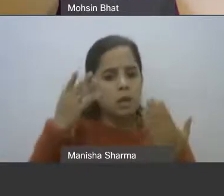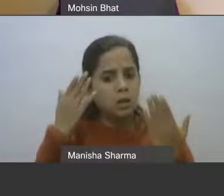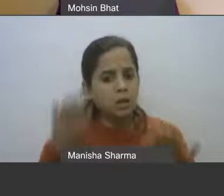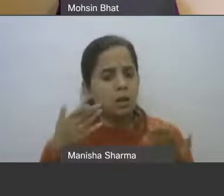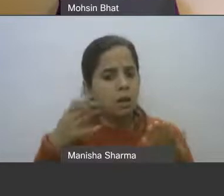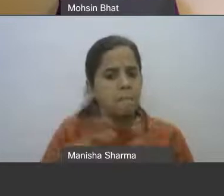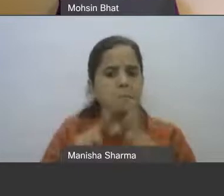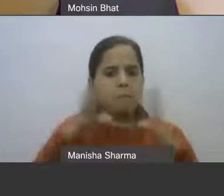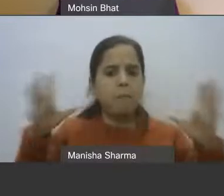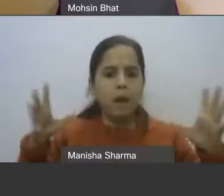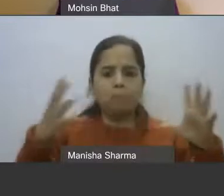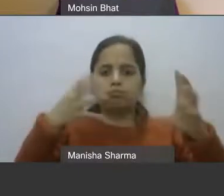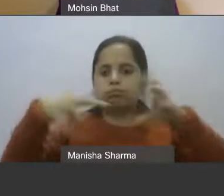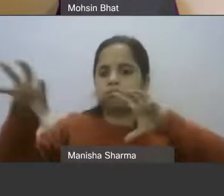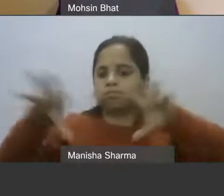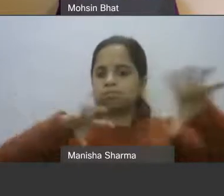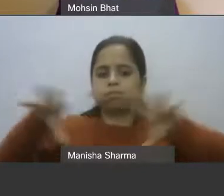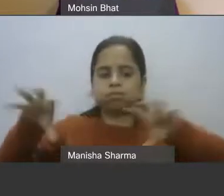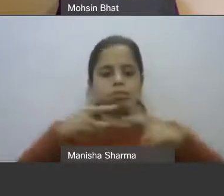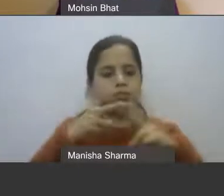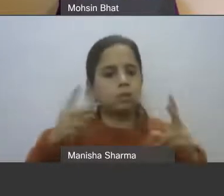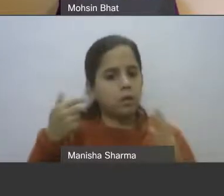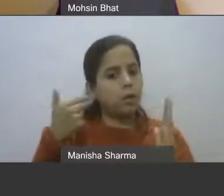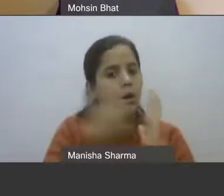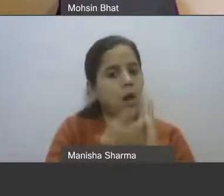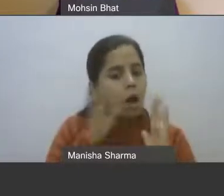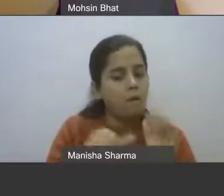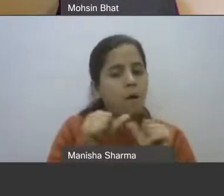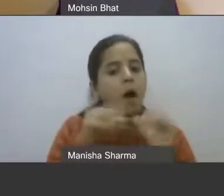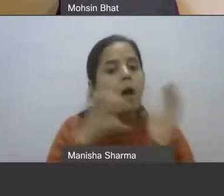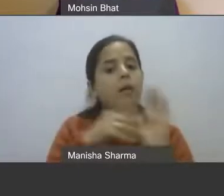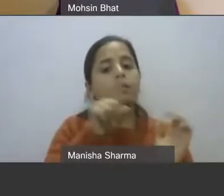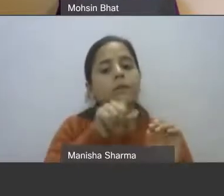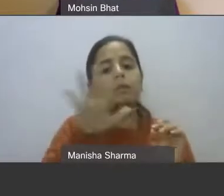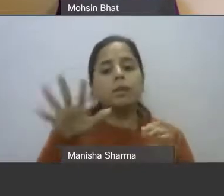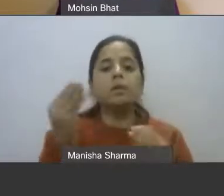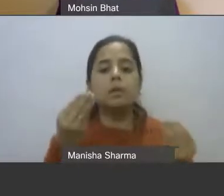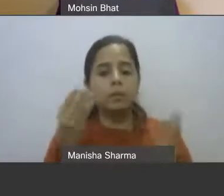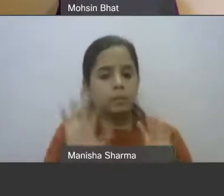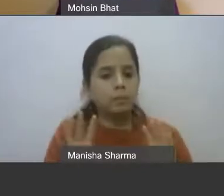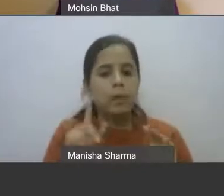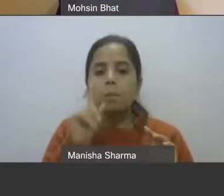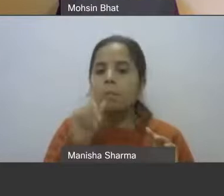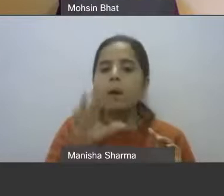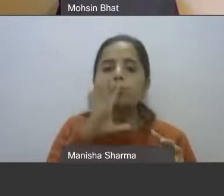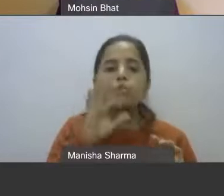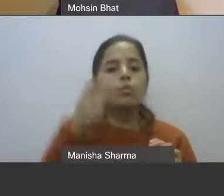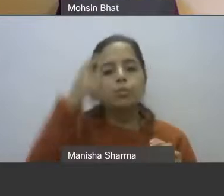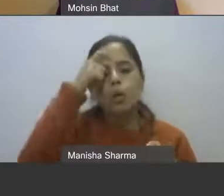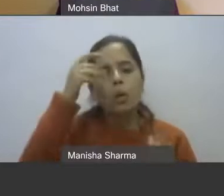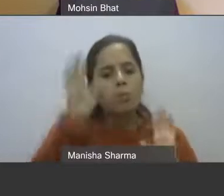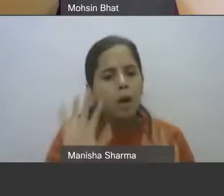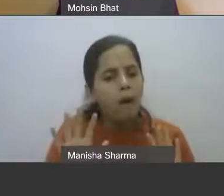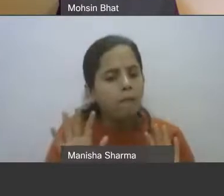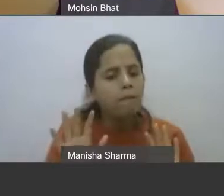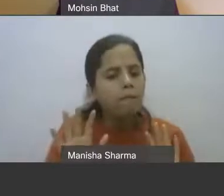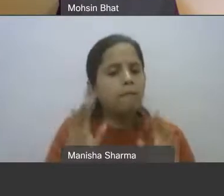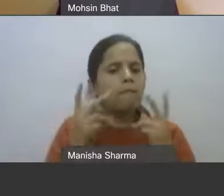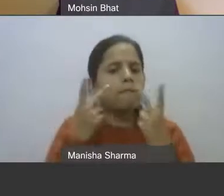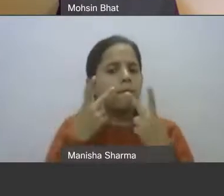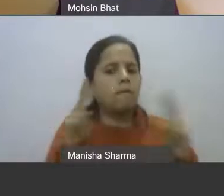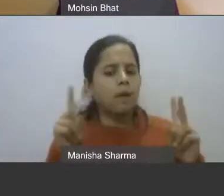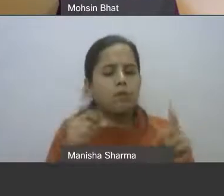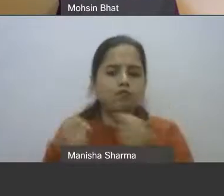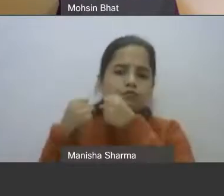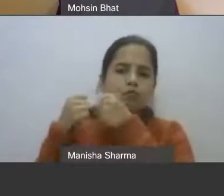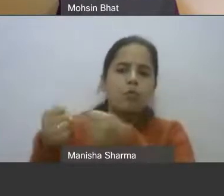in distinctions on grounds listed in Article 15 for certain things, but then they'll have such a big problem about it being